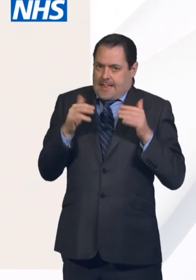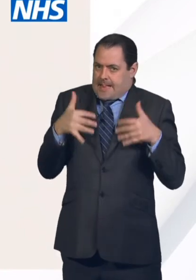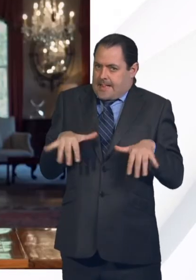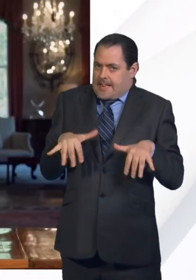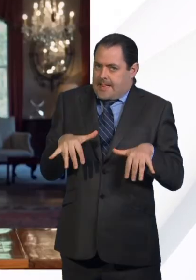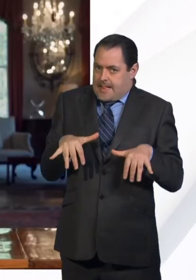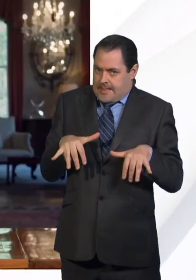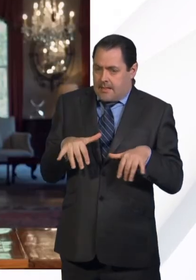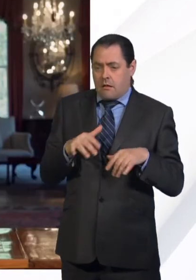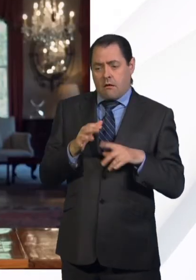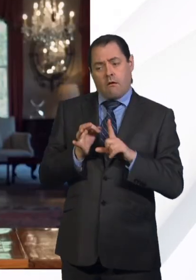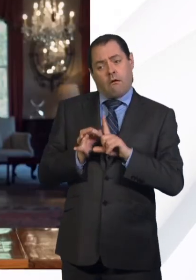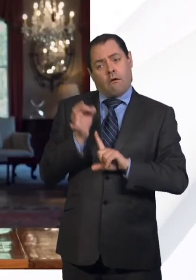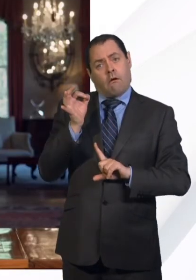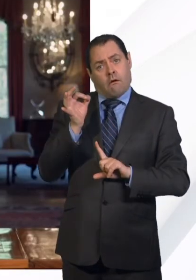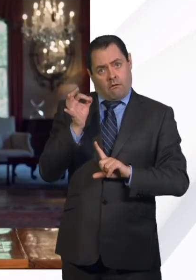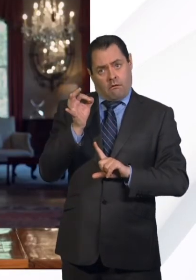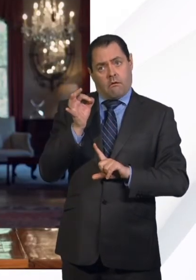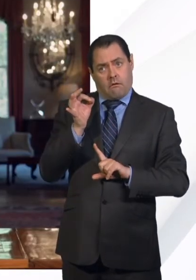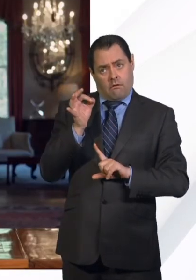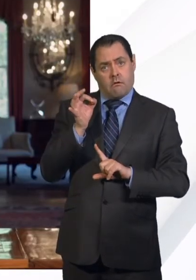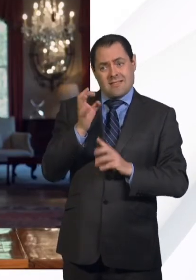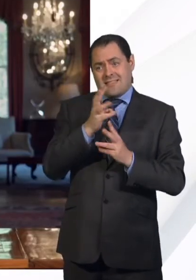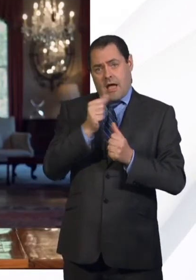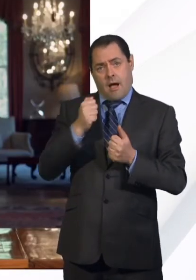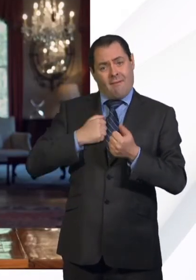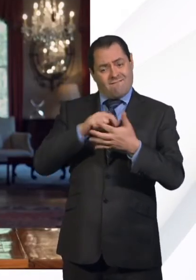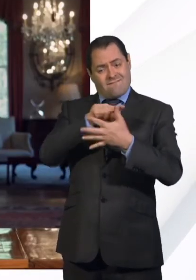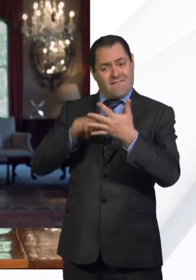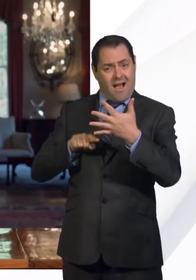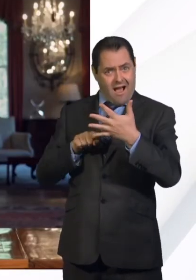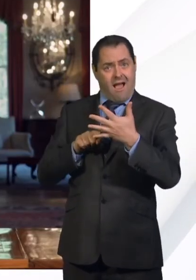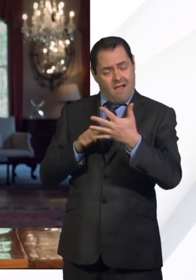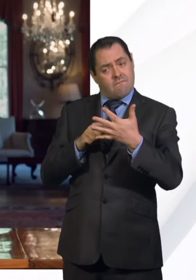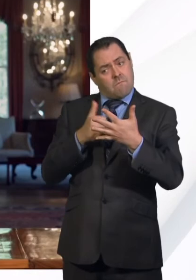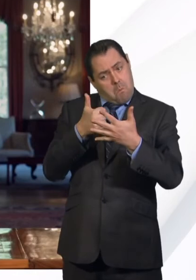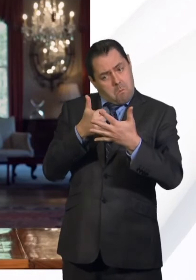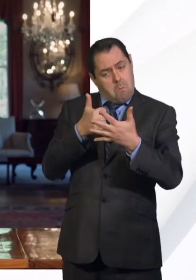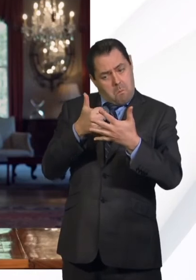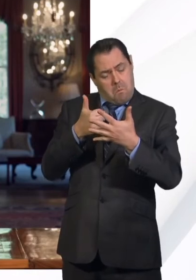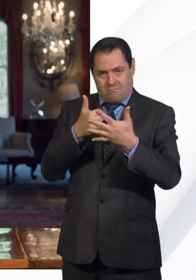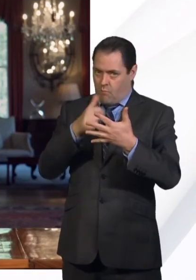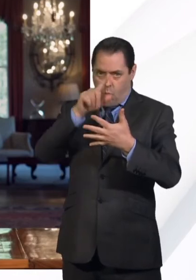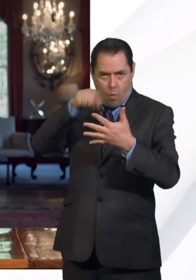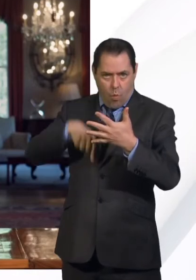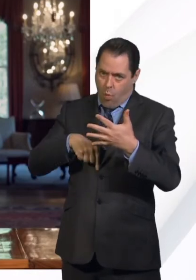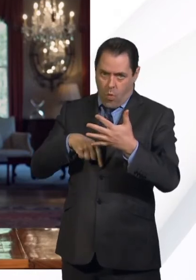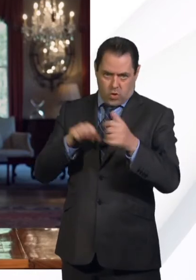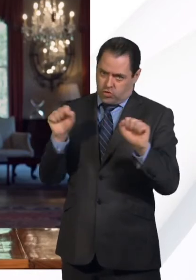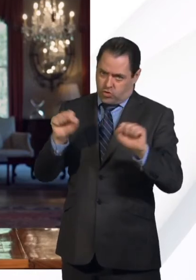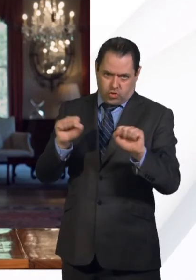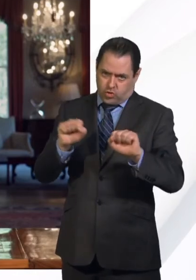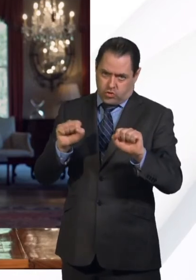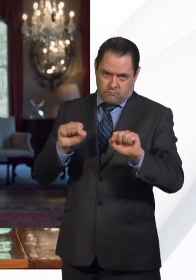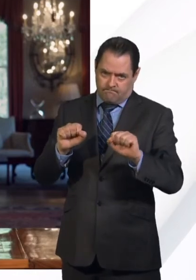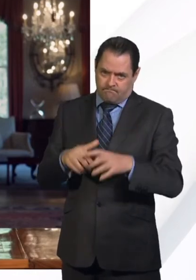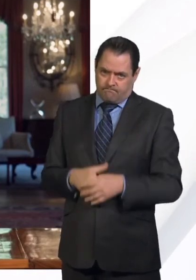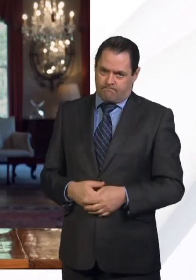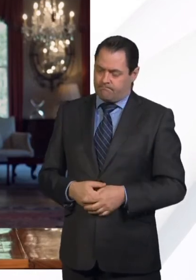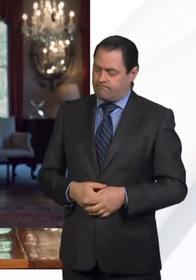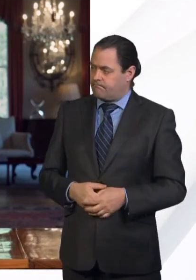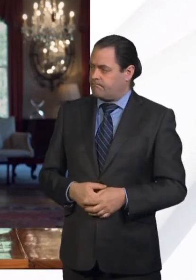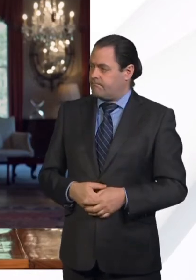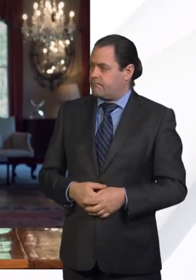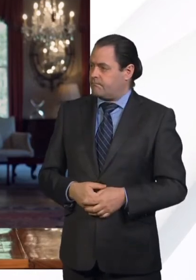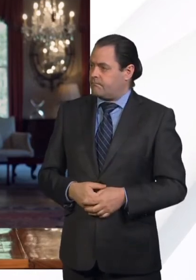made progress in satisfying at least some of the conditions I have given, we have by no means fulfilled all of them.